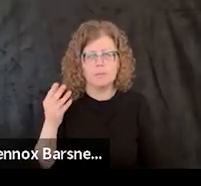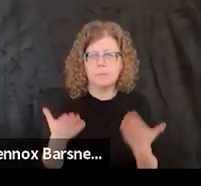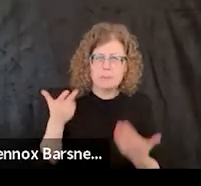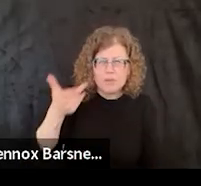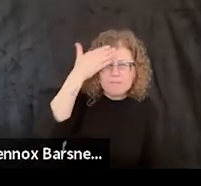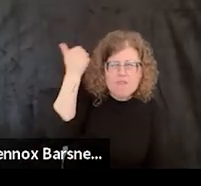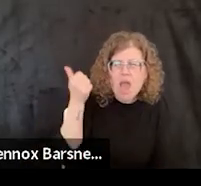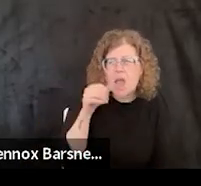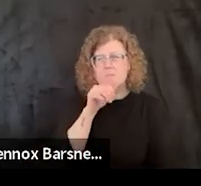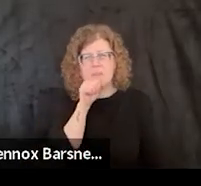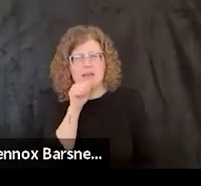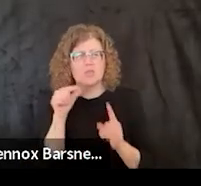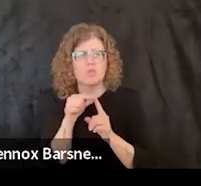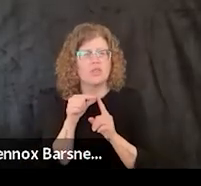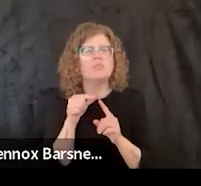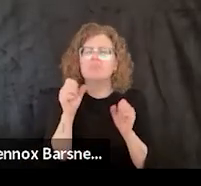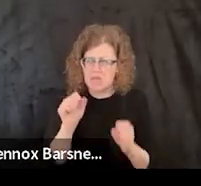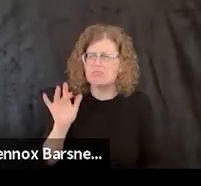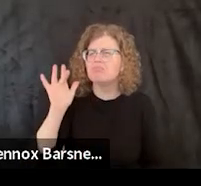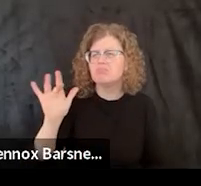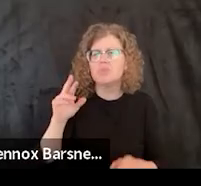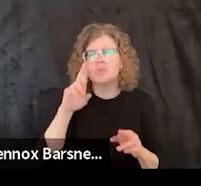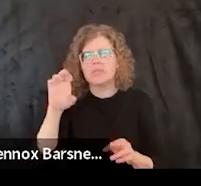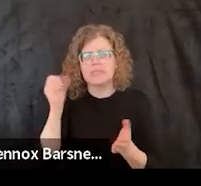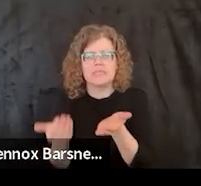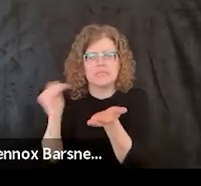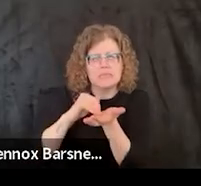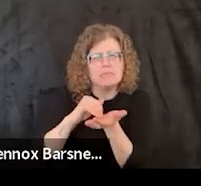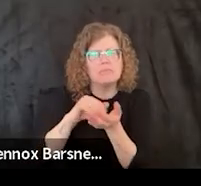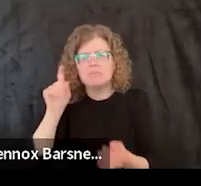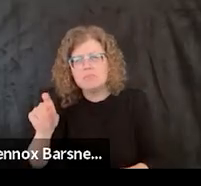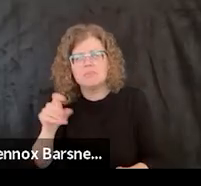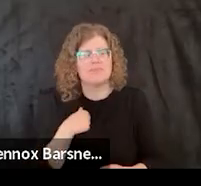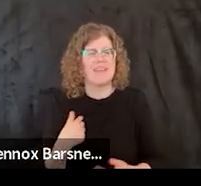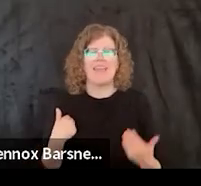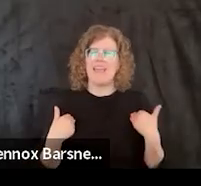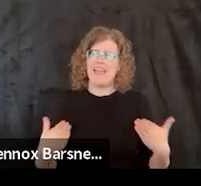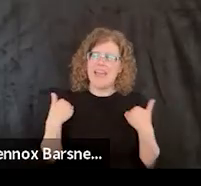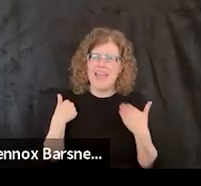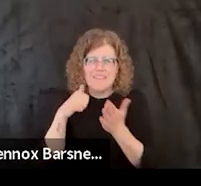you have already have an account in our system and want any info or passwords to be reset.